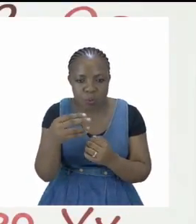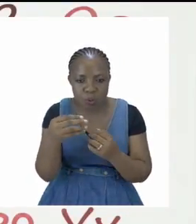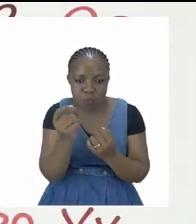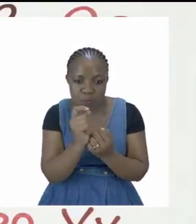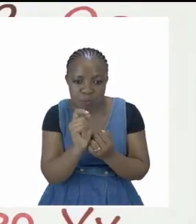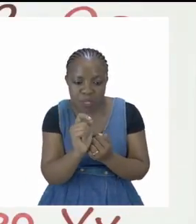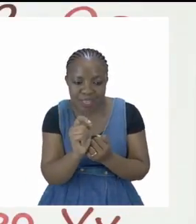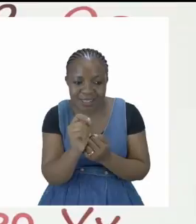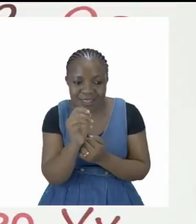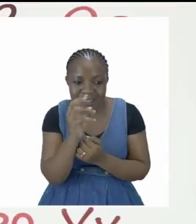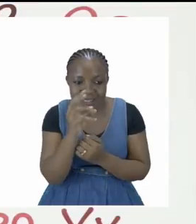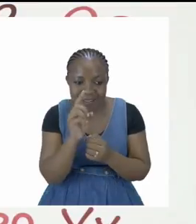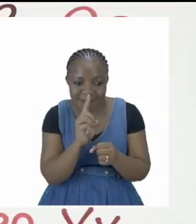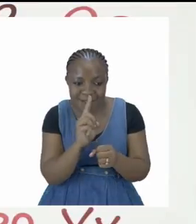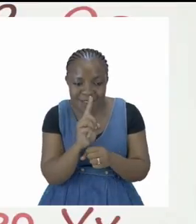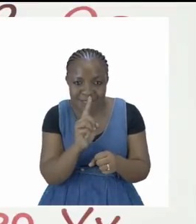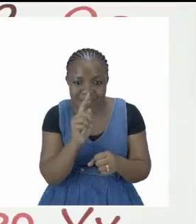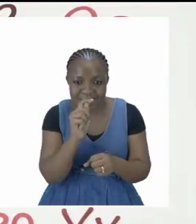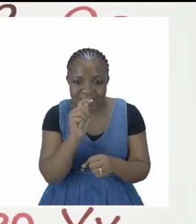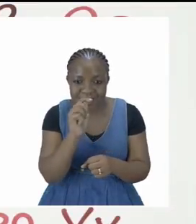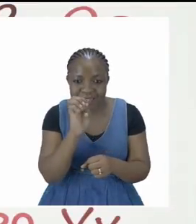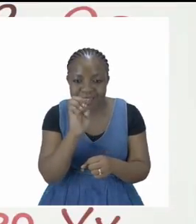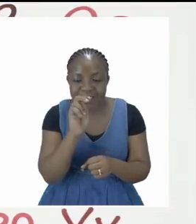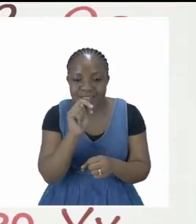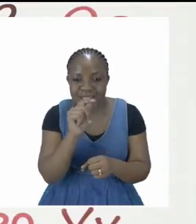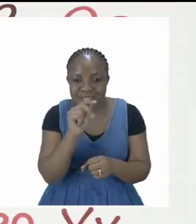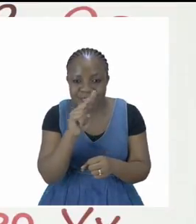first. So we have 60 here.